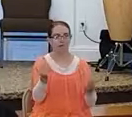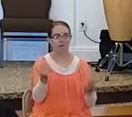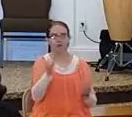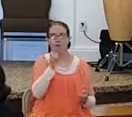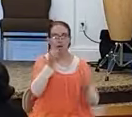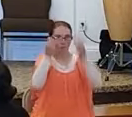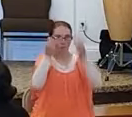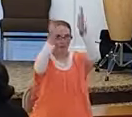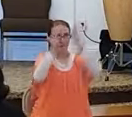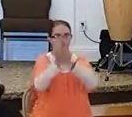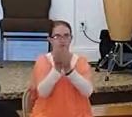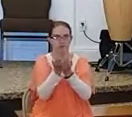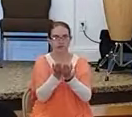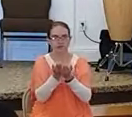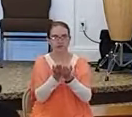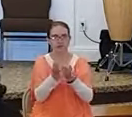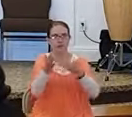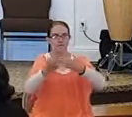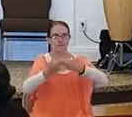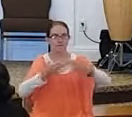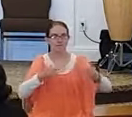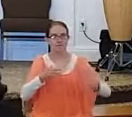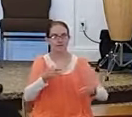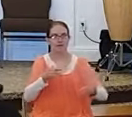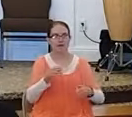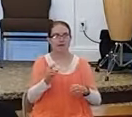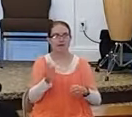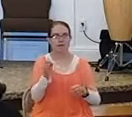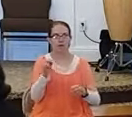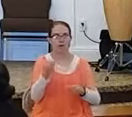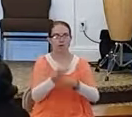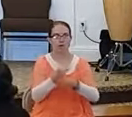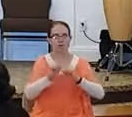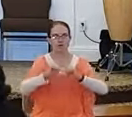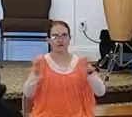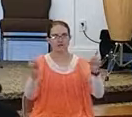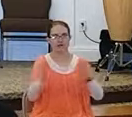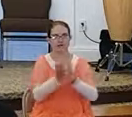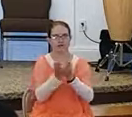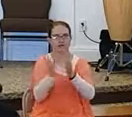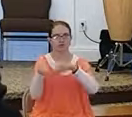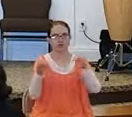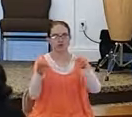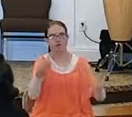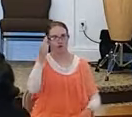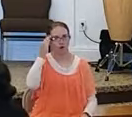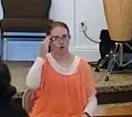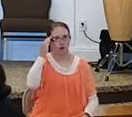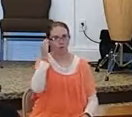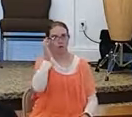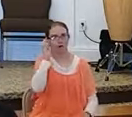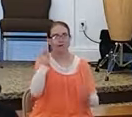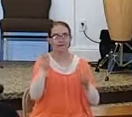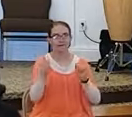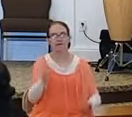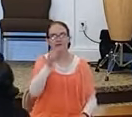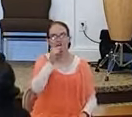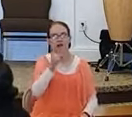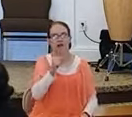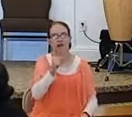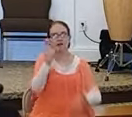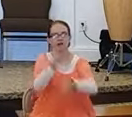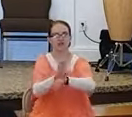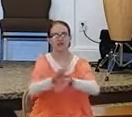not obeying the scripture that matters, it doesn't really make no difference how much scripture you do know. Hallelujah. Oh, can I tell you, there are